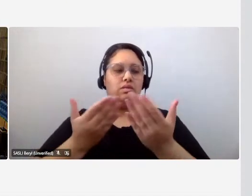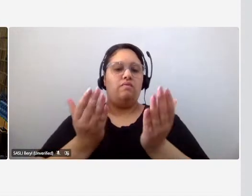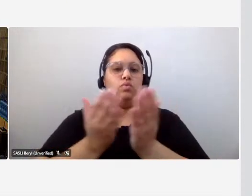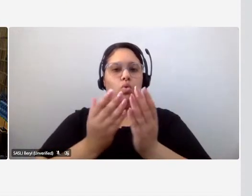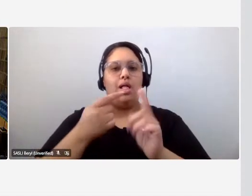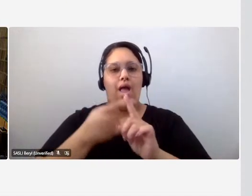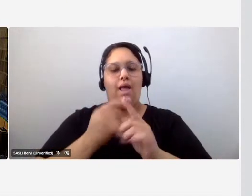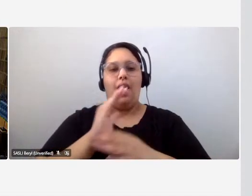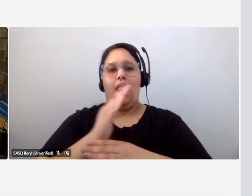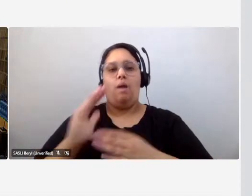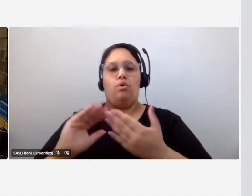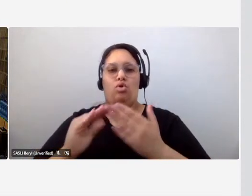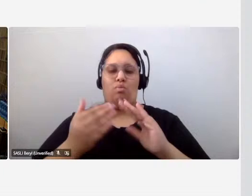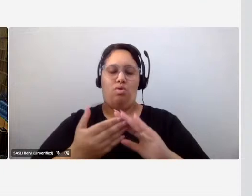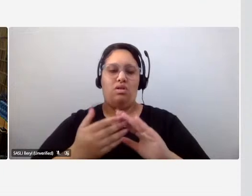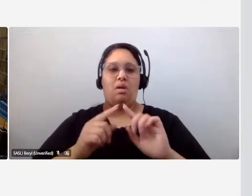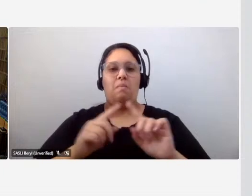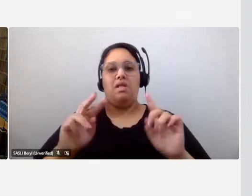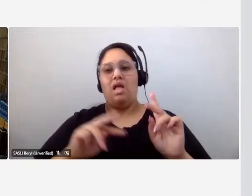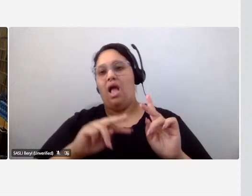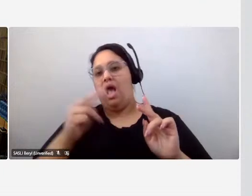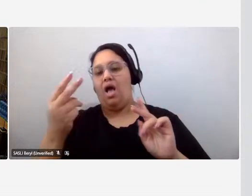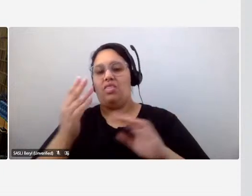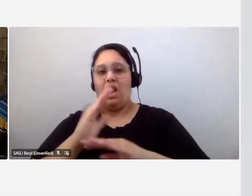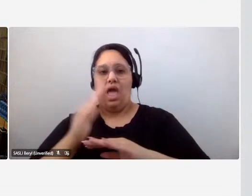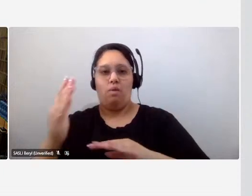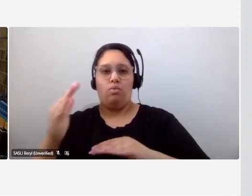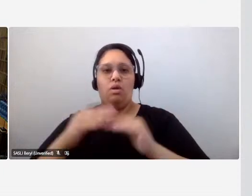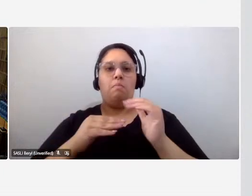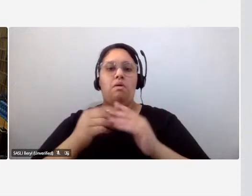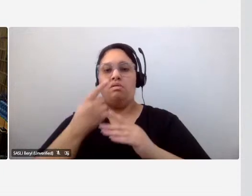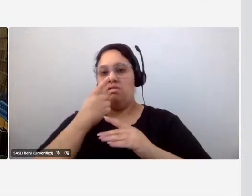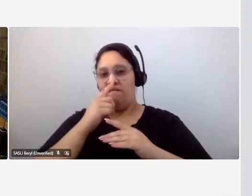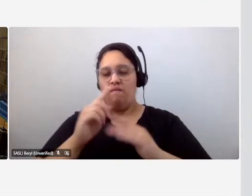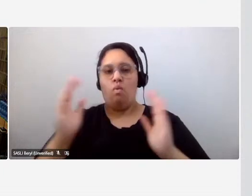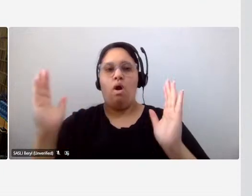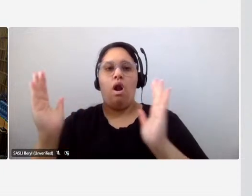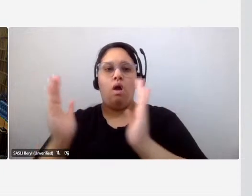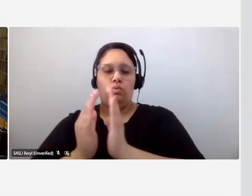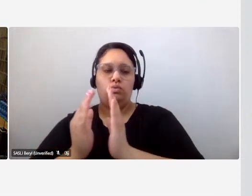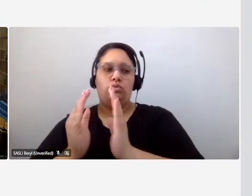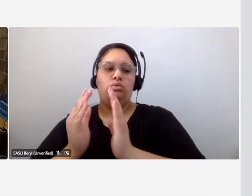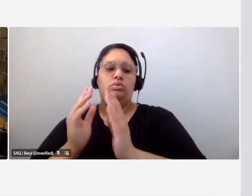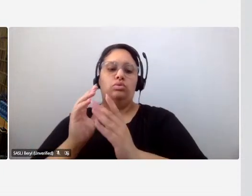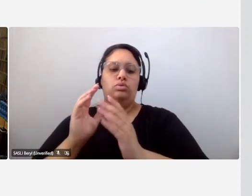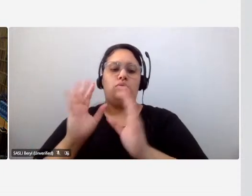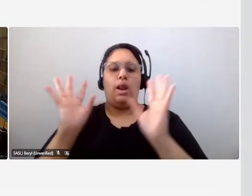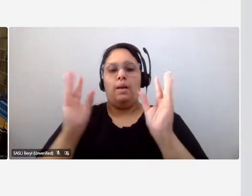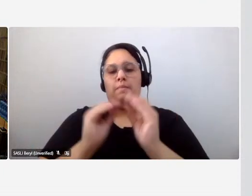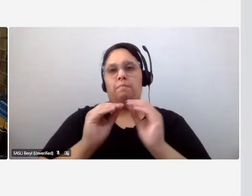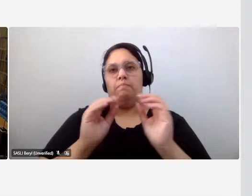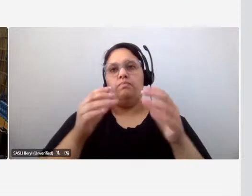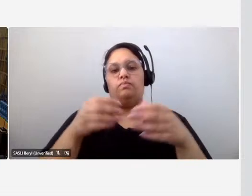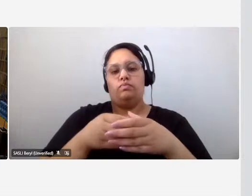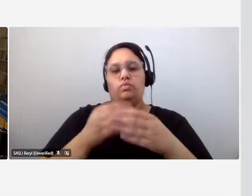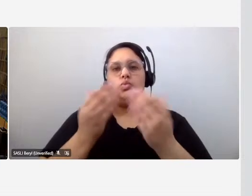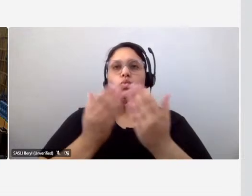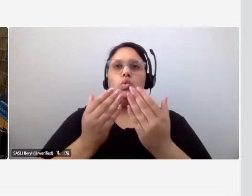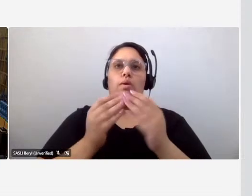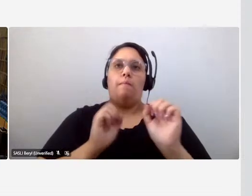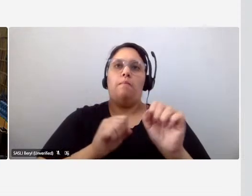library community. Our other libraries were built to be close to a cluster of schools where